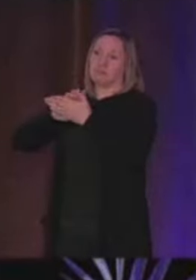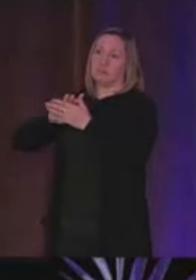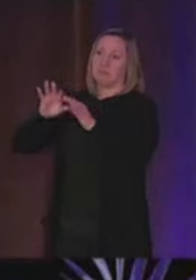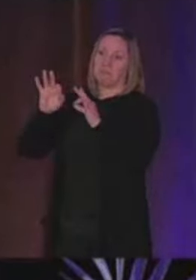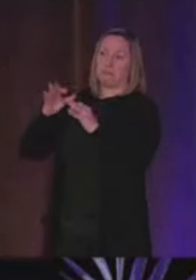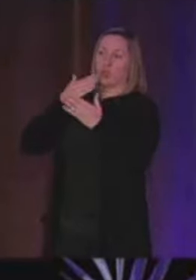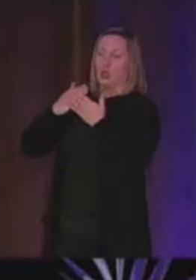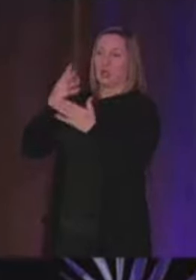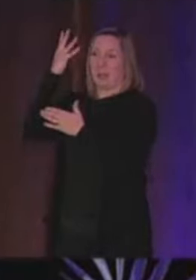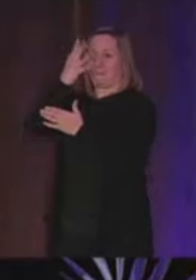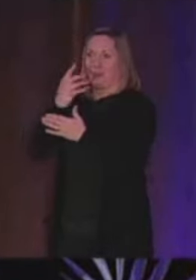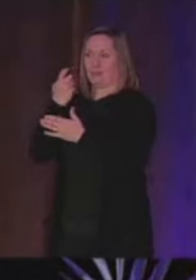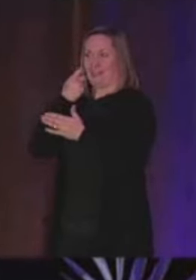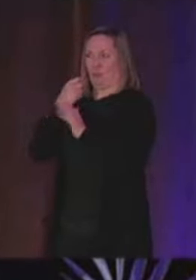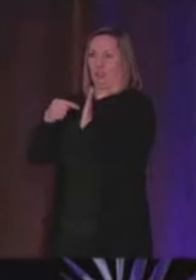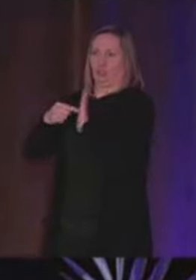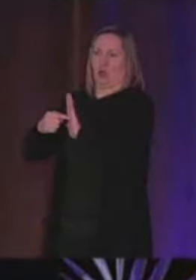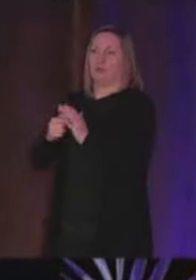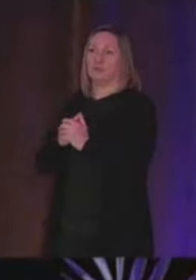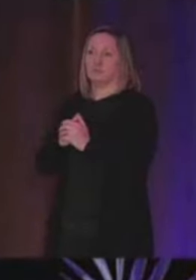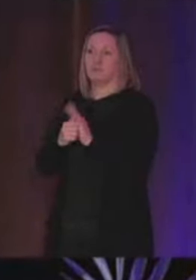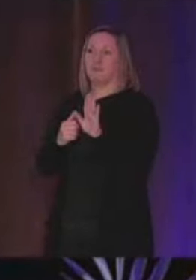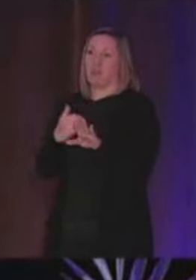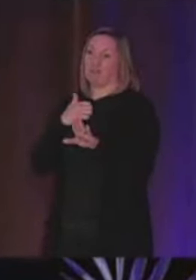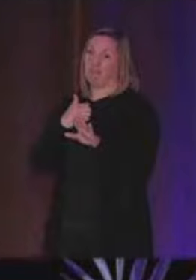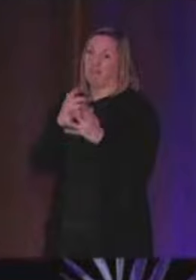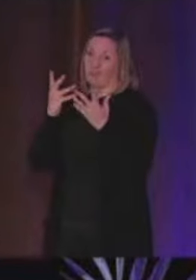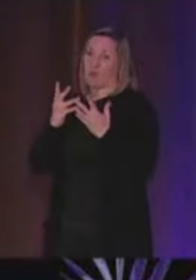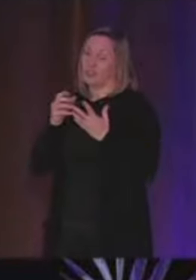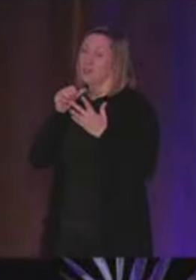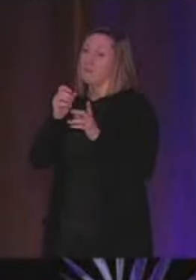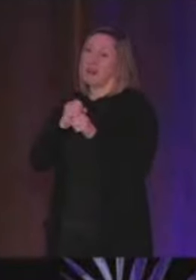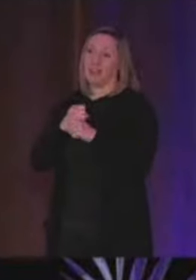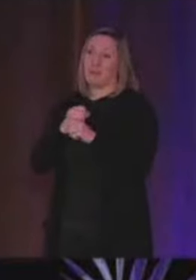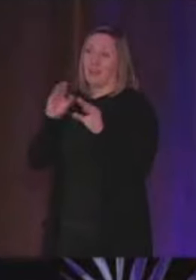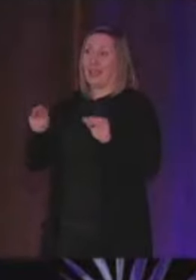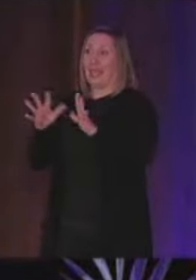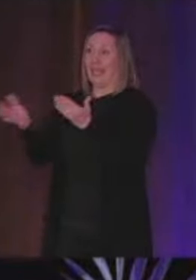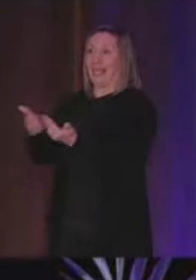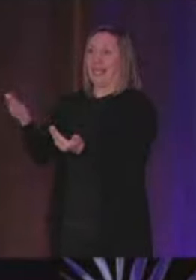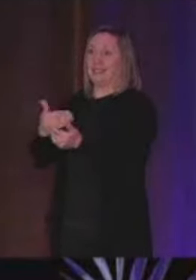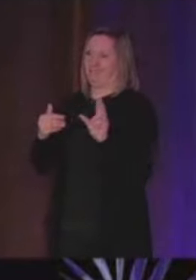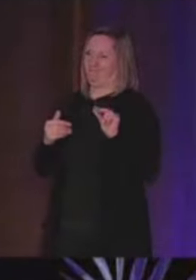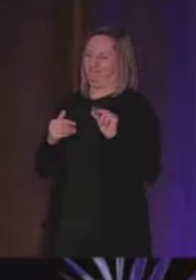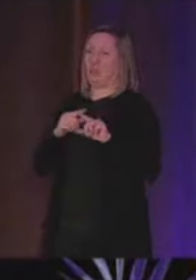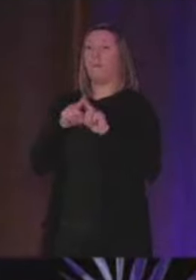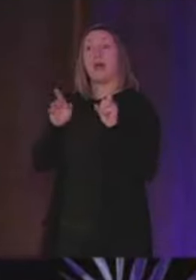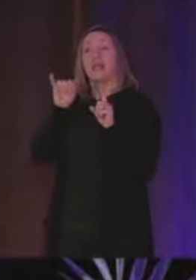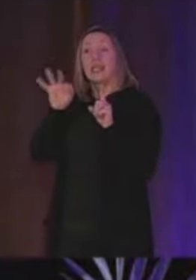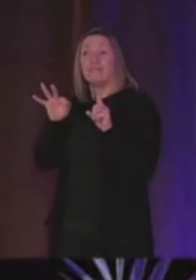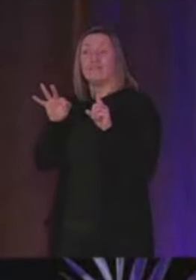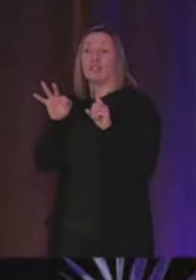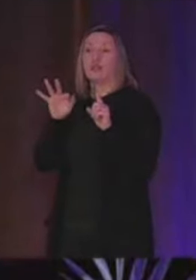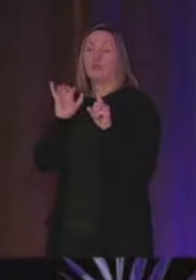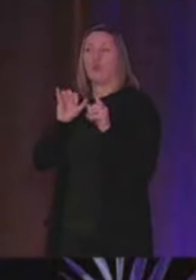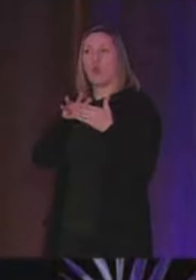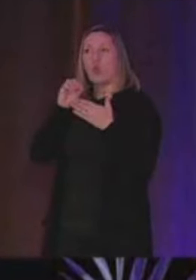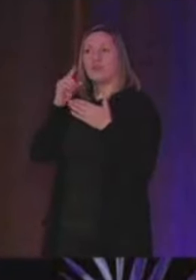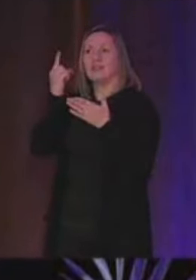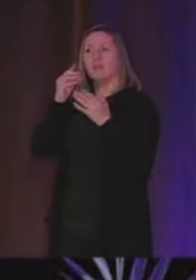mentioned. I'm sorry to say, I'm not gonna make it magically easy, but if you leave this talk with just a bit